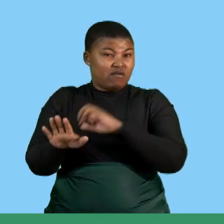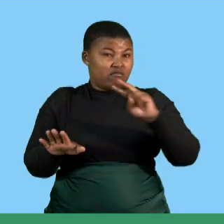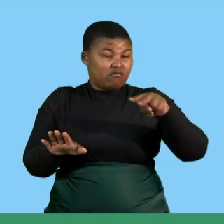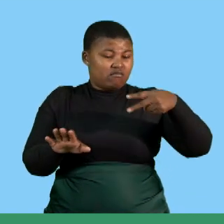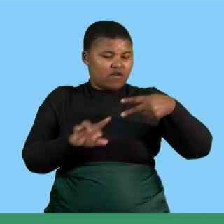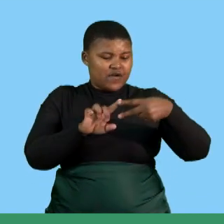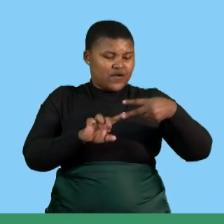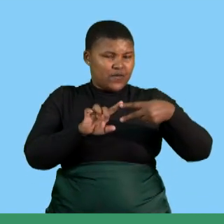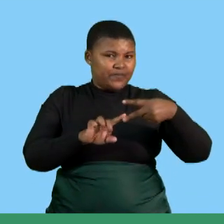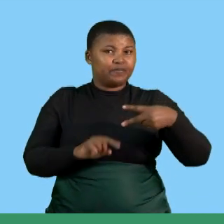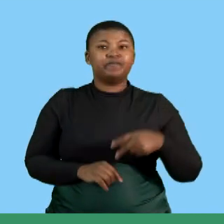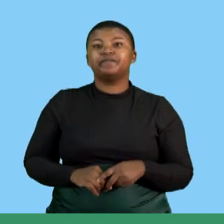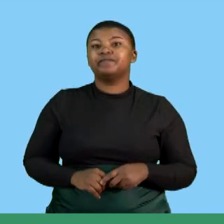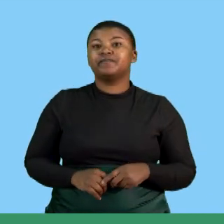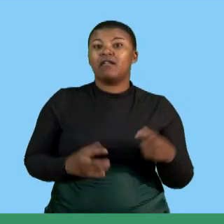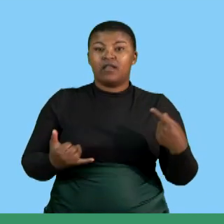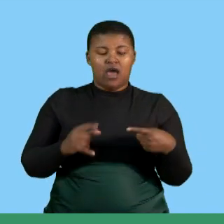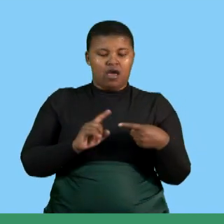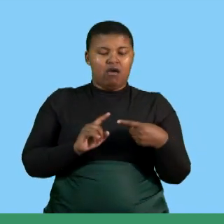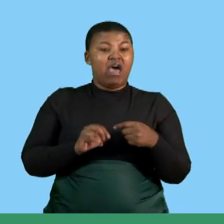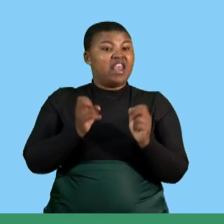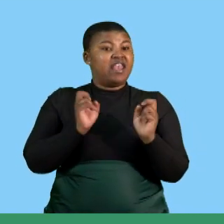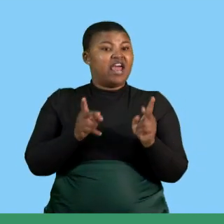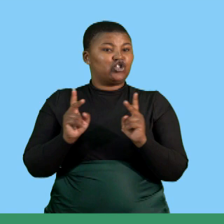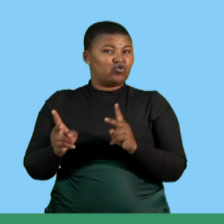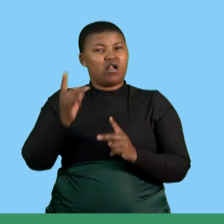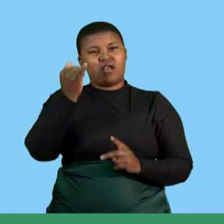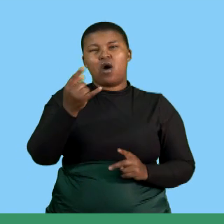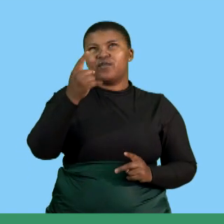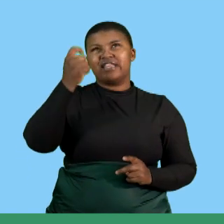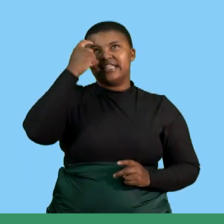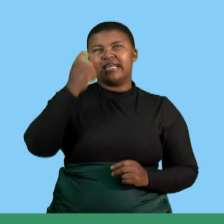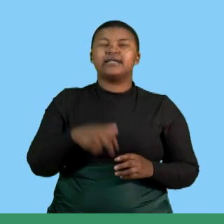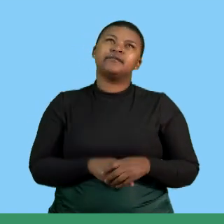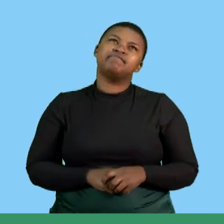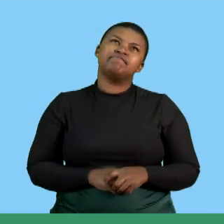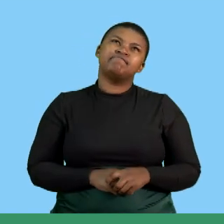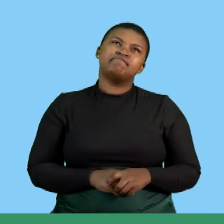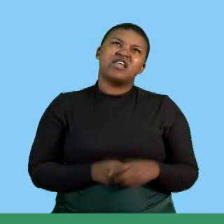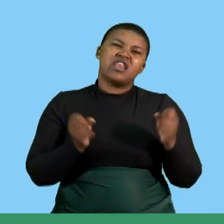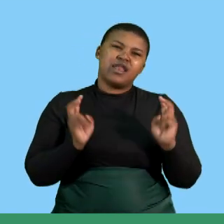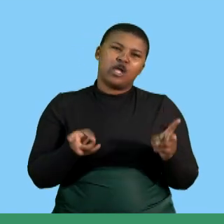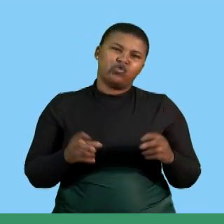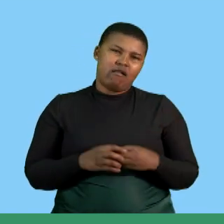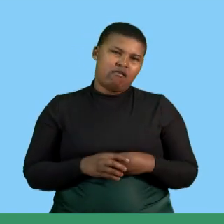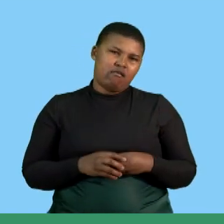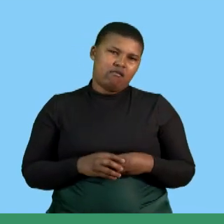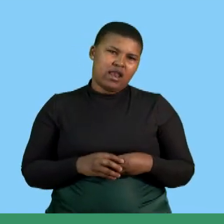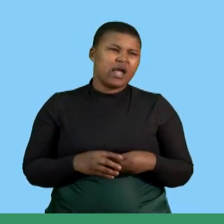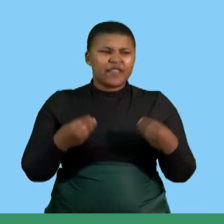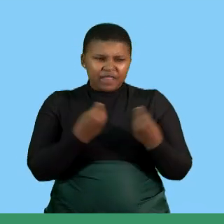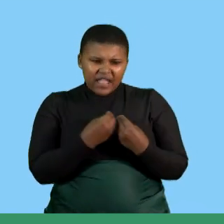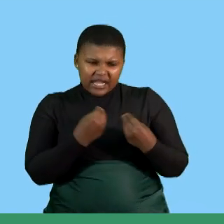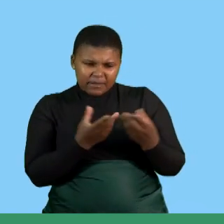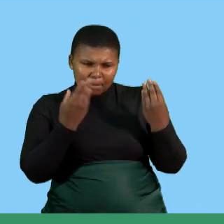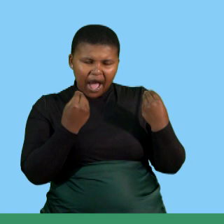we refer to natural environment, think about the nature, all the raw materials and resources we get